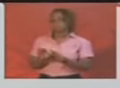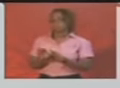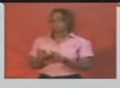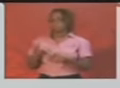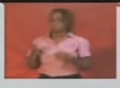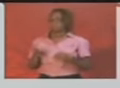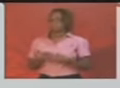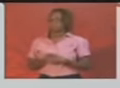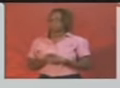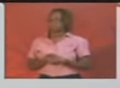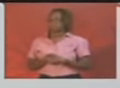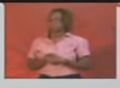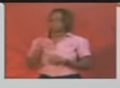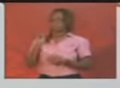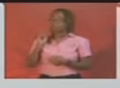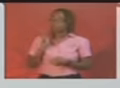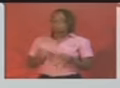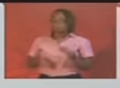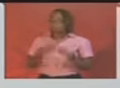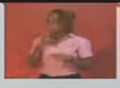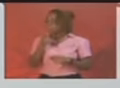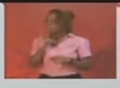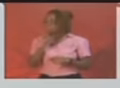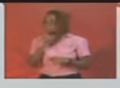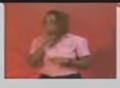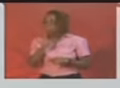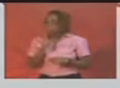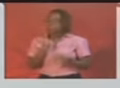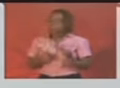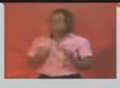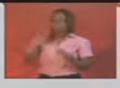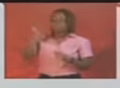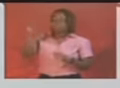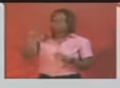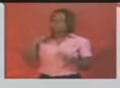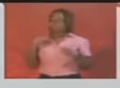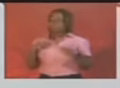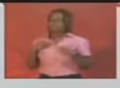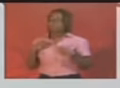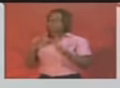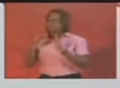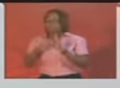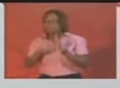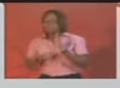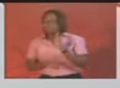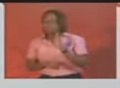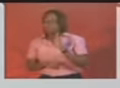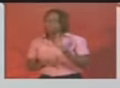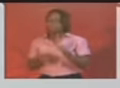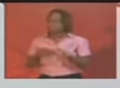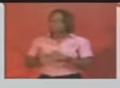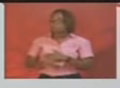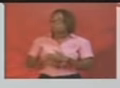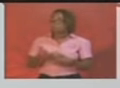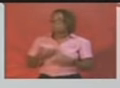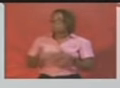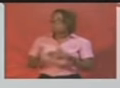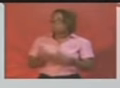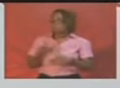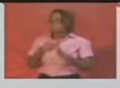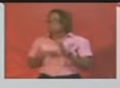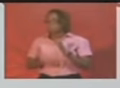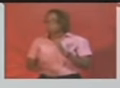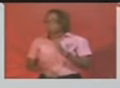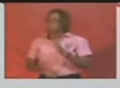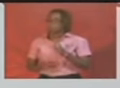declining low birth rate. What we will do is consider the information and, of course, consider it at the Ministry of Health and then inform other